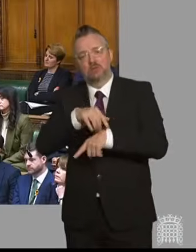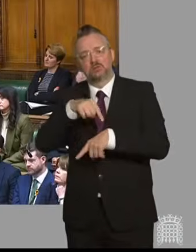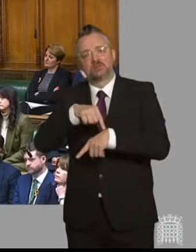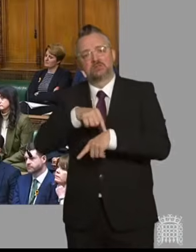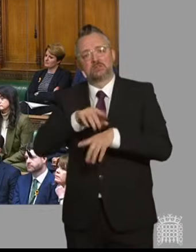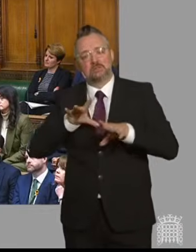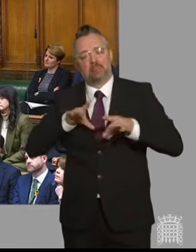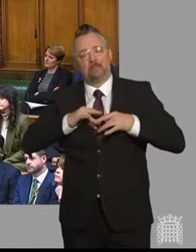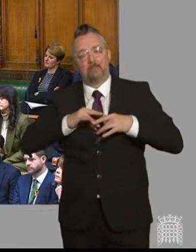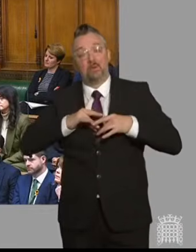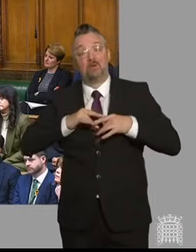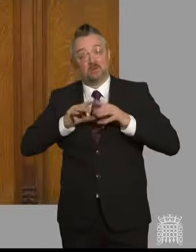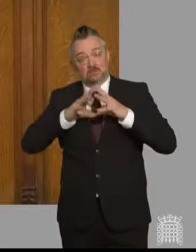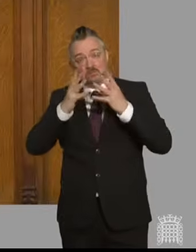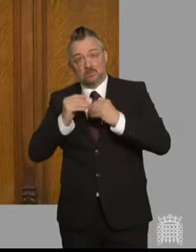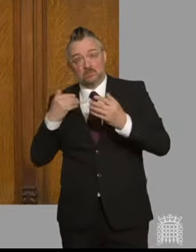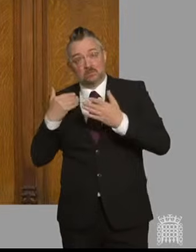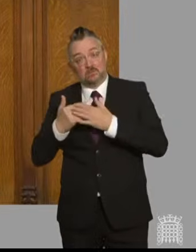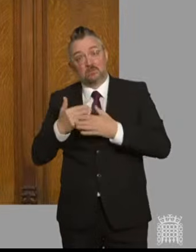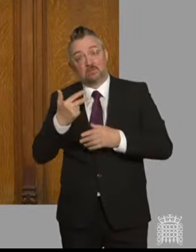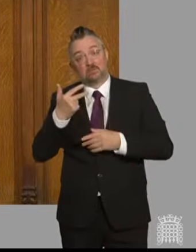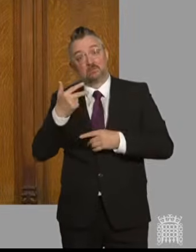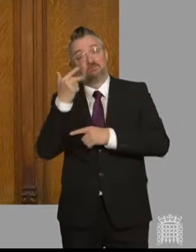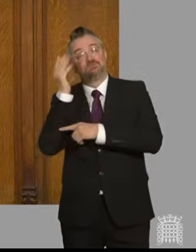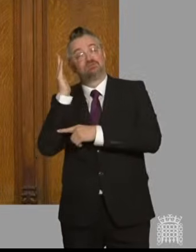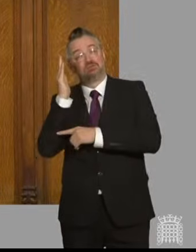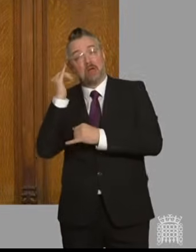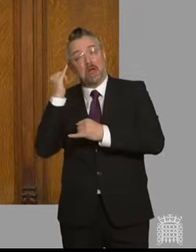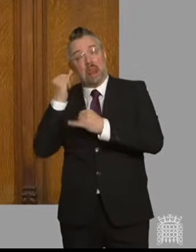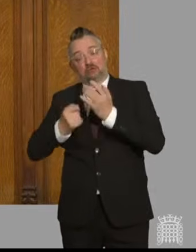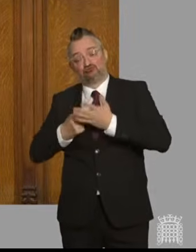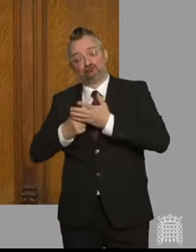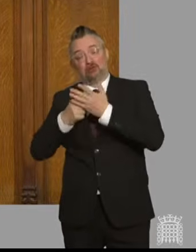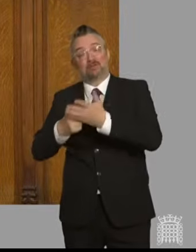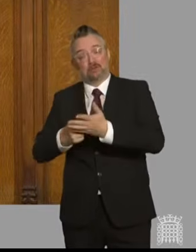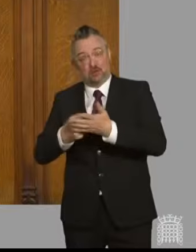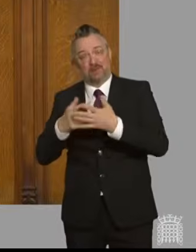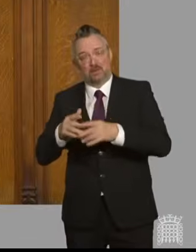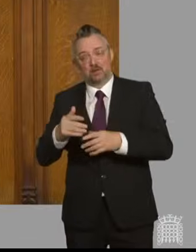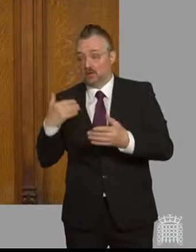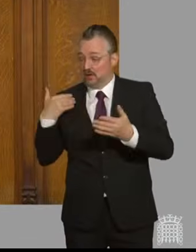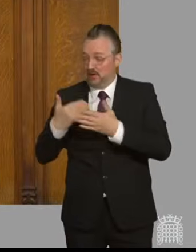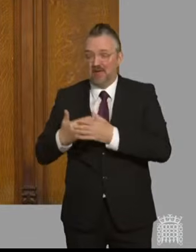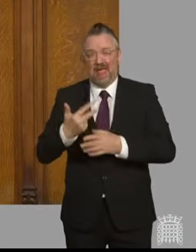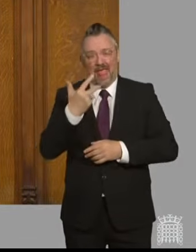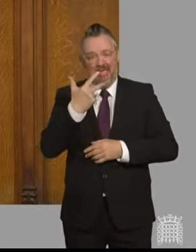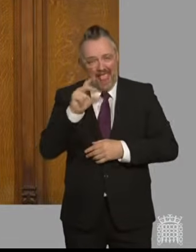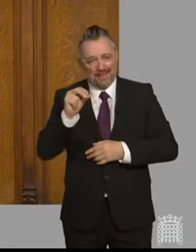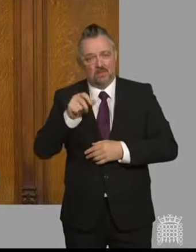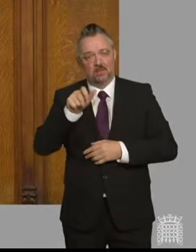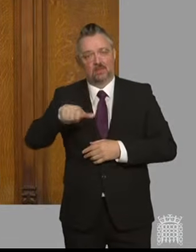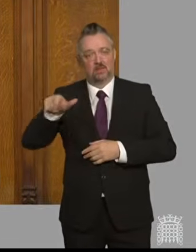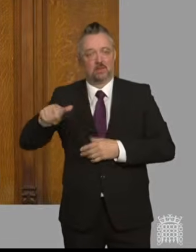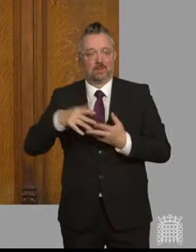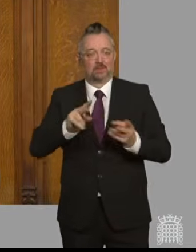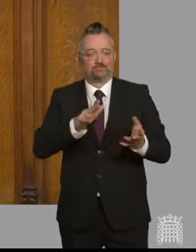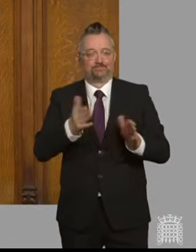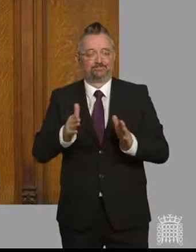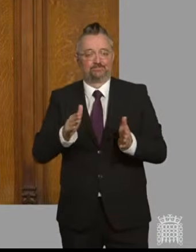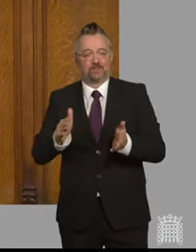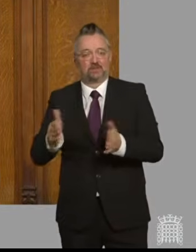final recommendations on compensation to the government in April 2023,